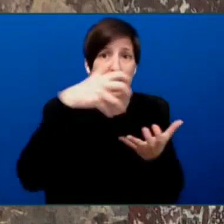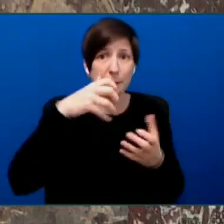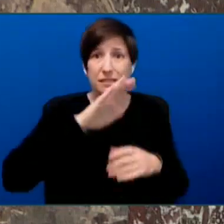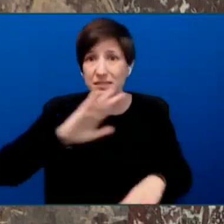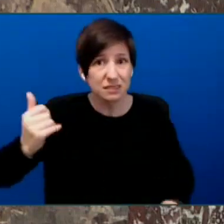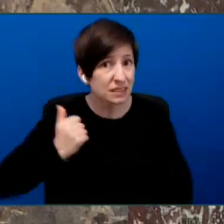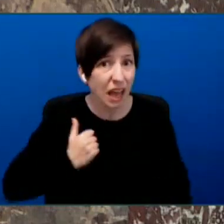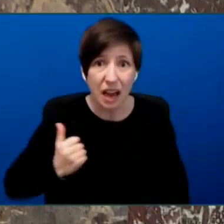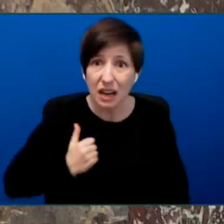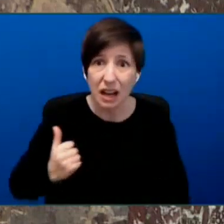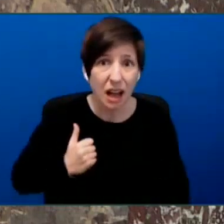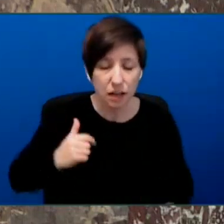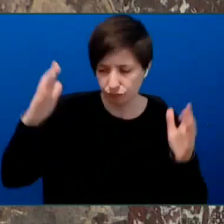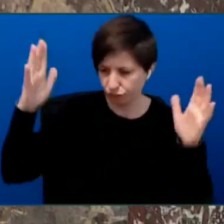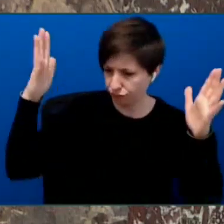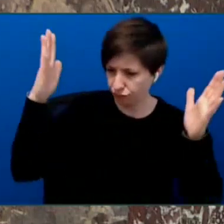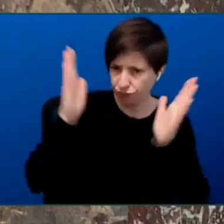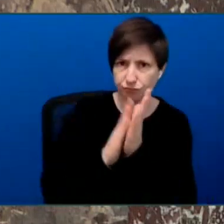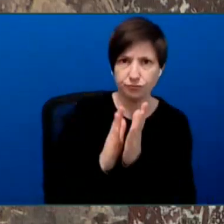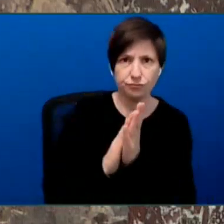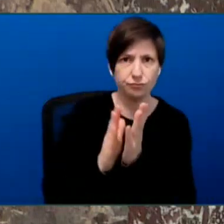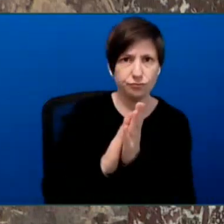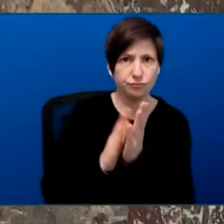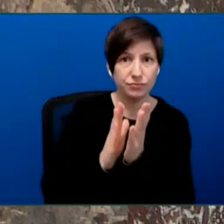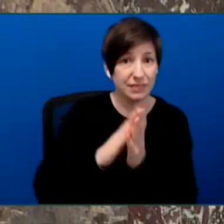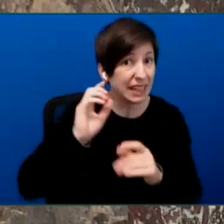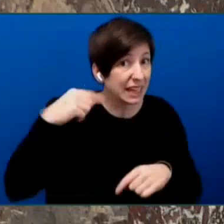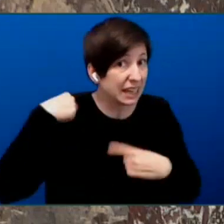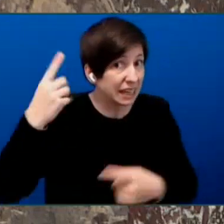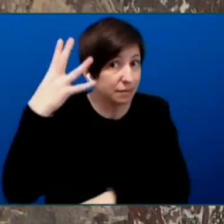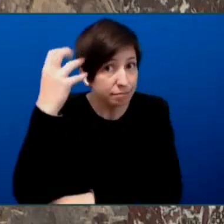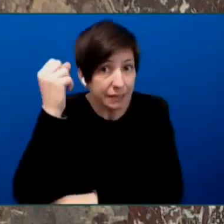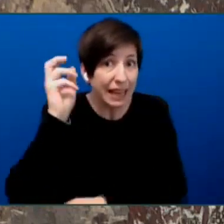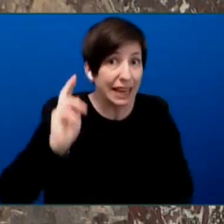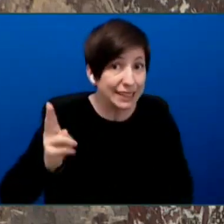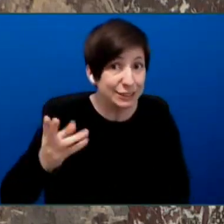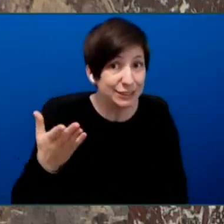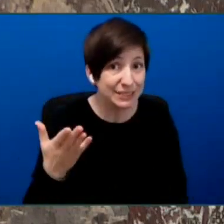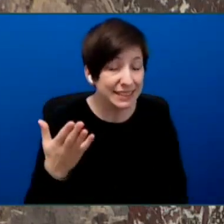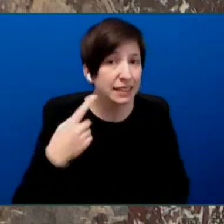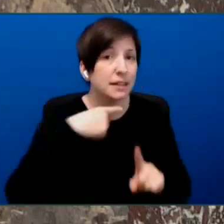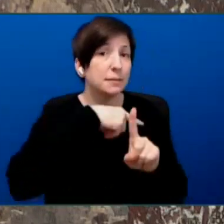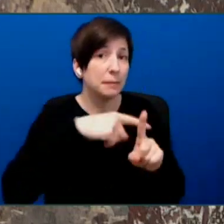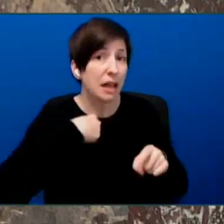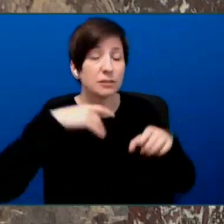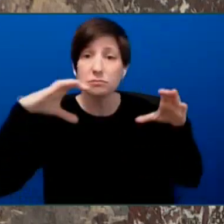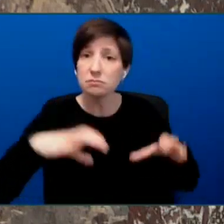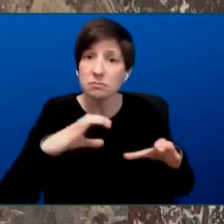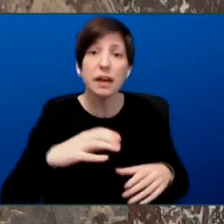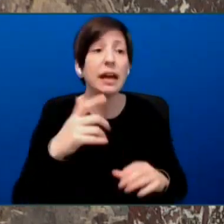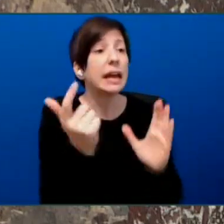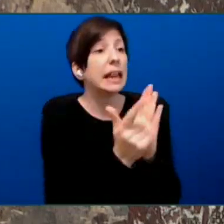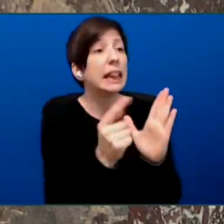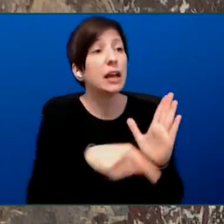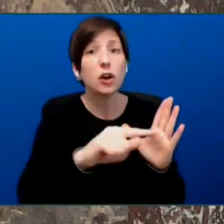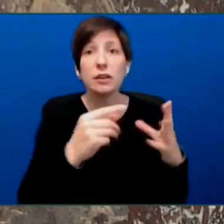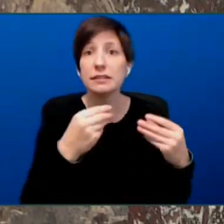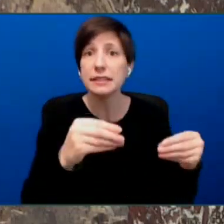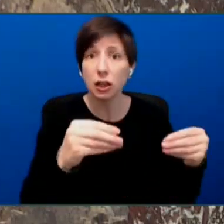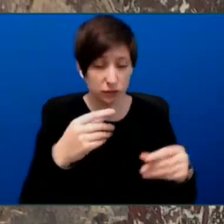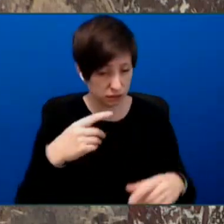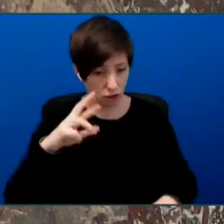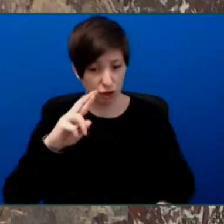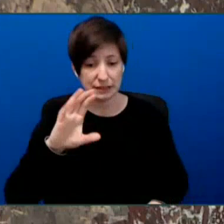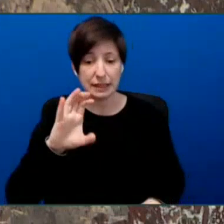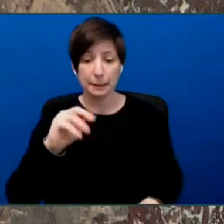history. Not only that, we're taking action on the illegal drug dealers as well. The RCMP in September of this